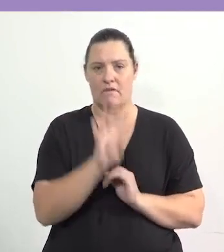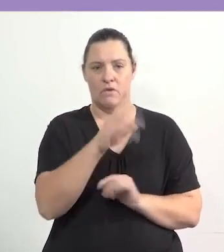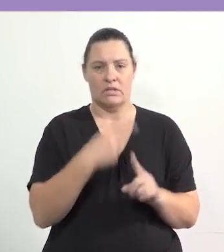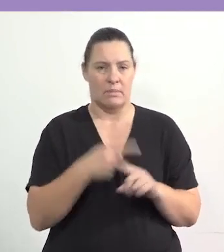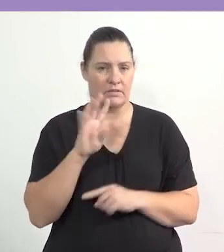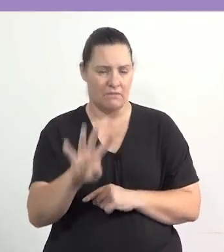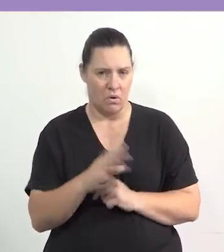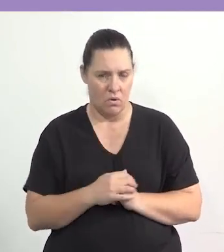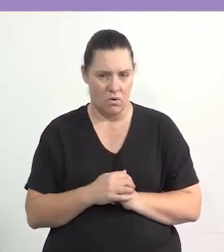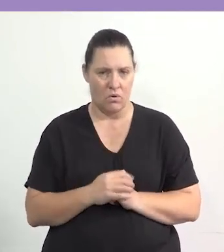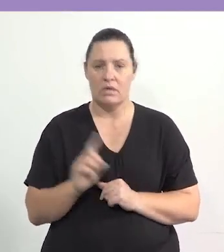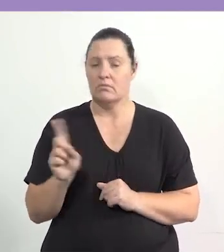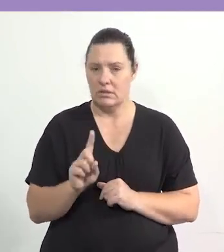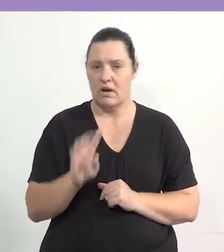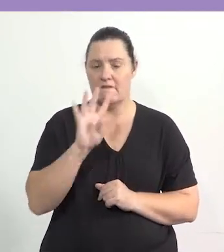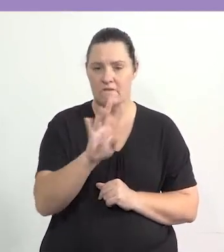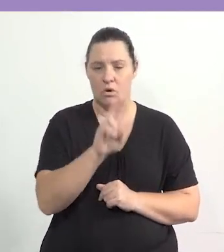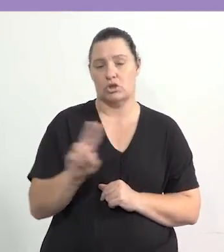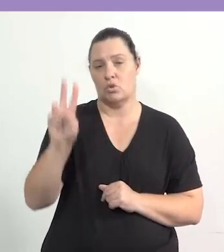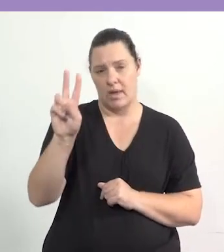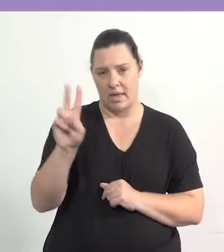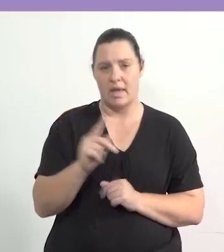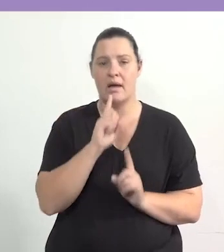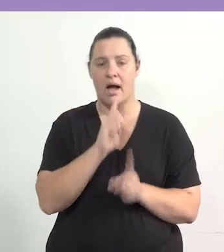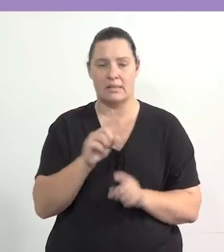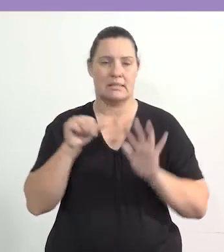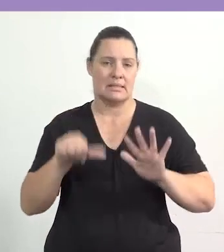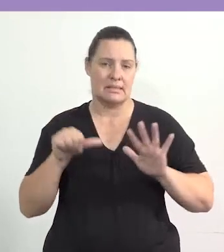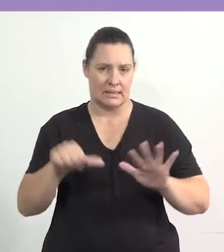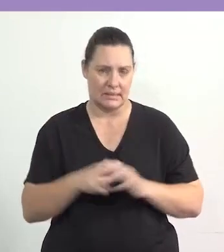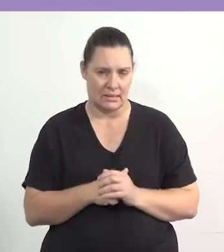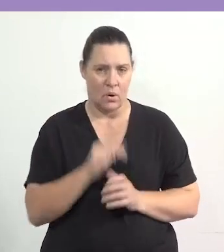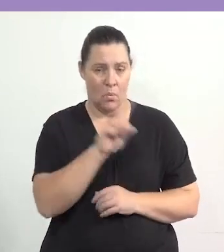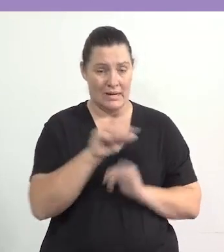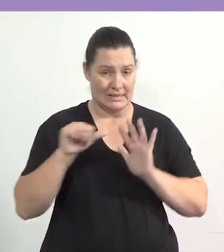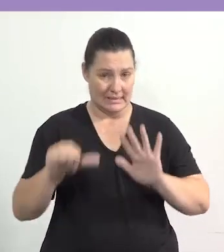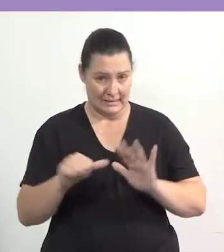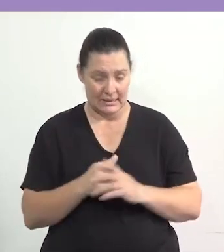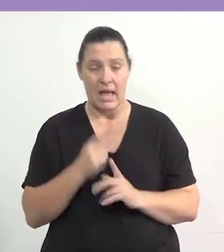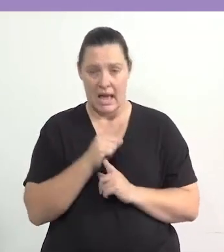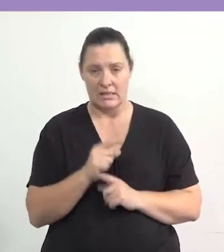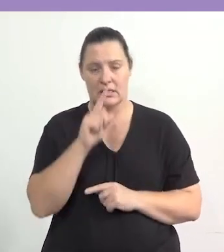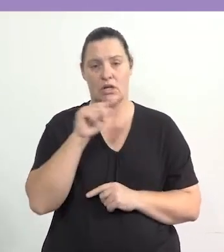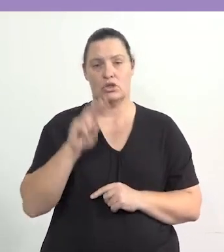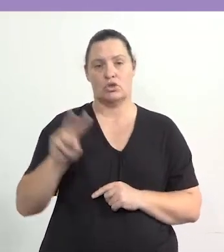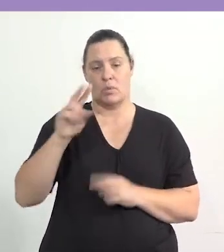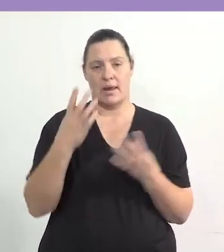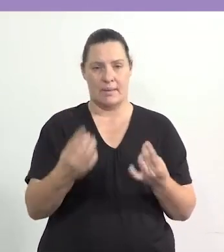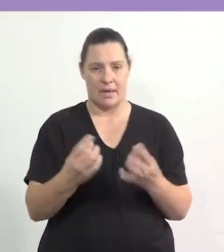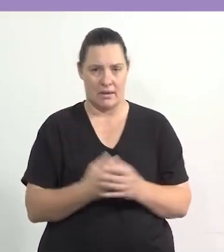example, 4 times 4, which is 4 squared, and the answer is 16. 16 is the square